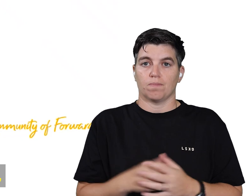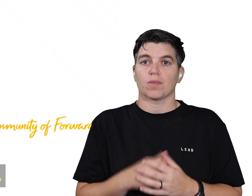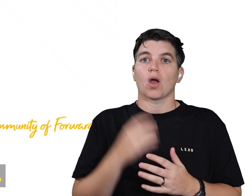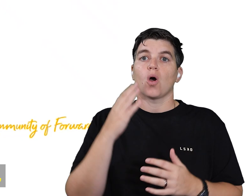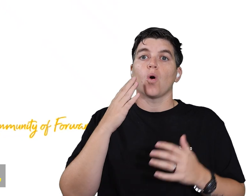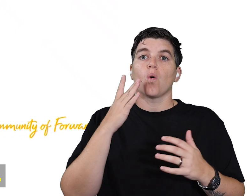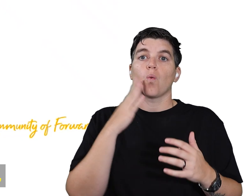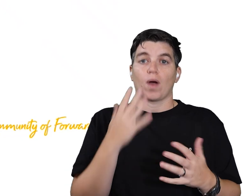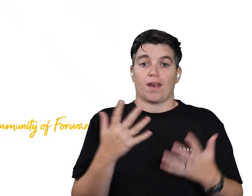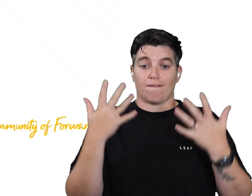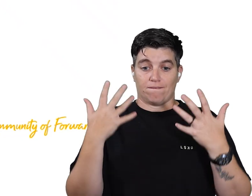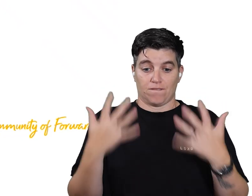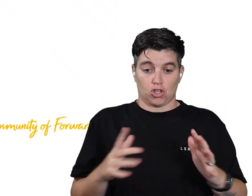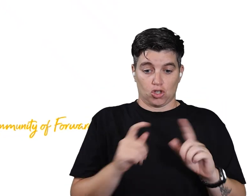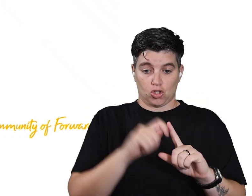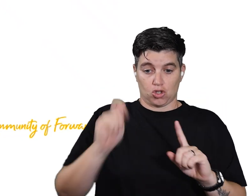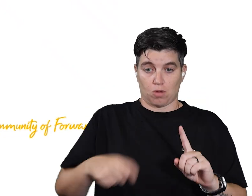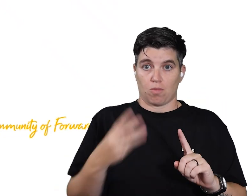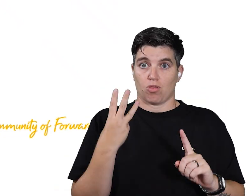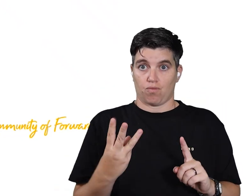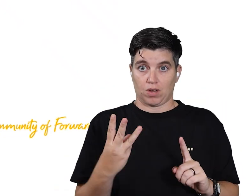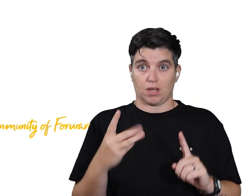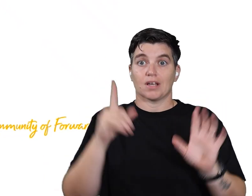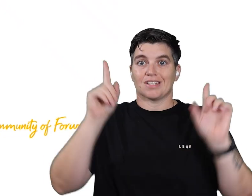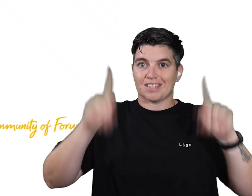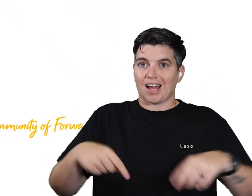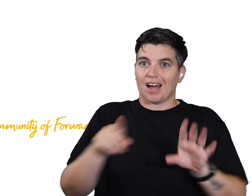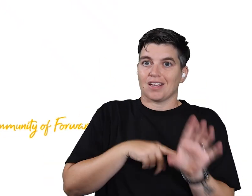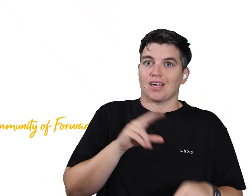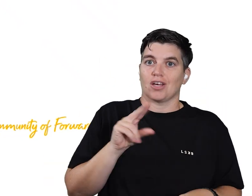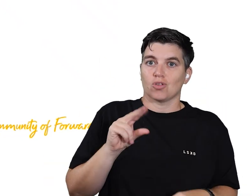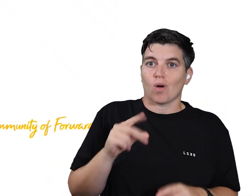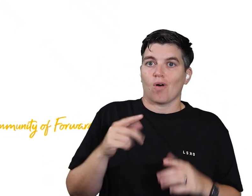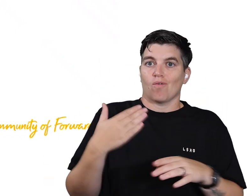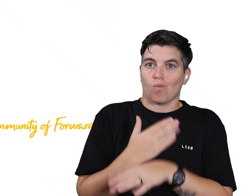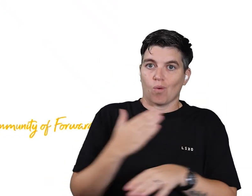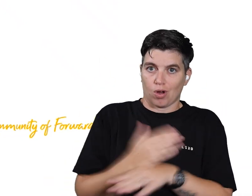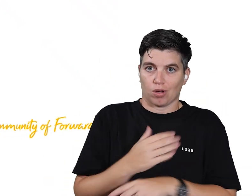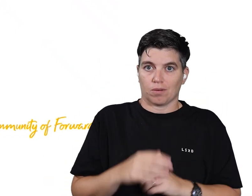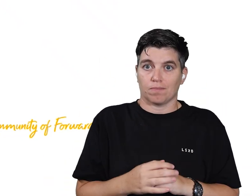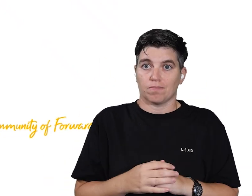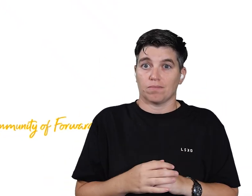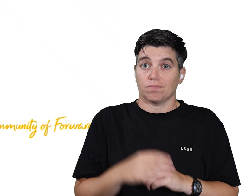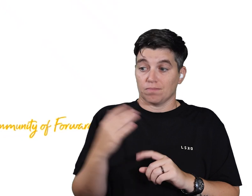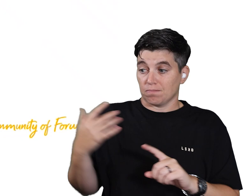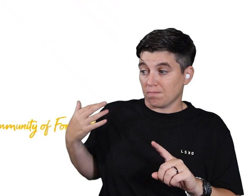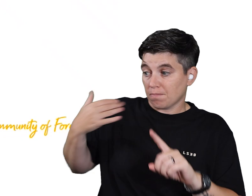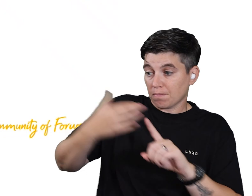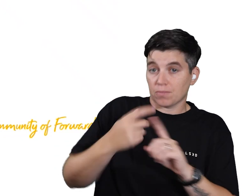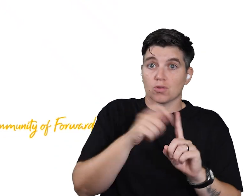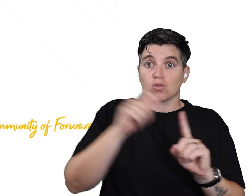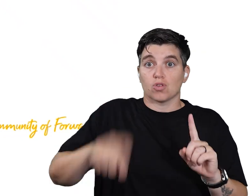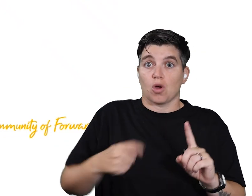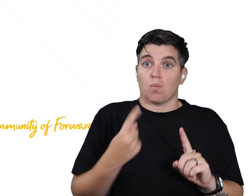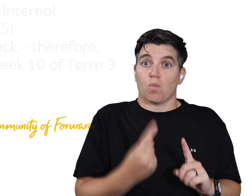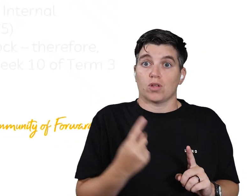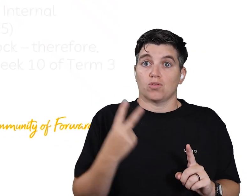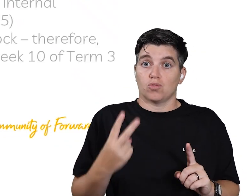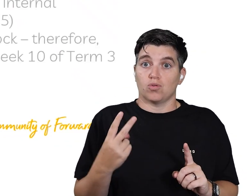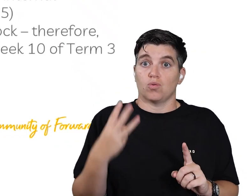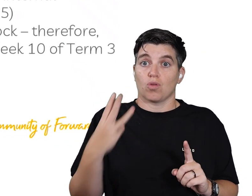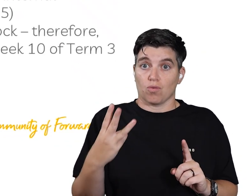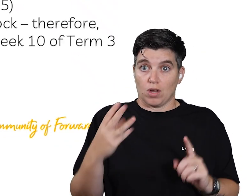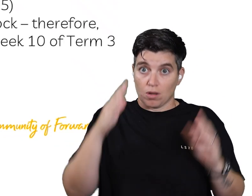with replica assessment, learning and reporting attributes over the first 3 terms, we are able to maximise the time invested